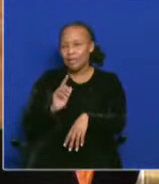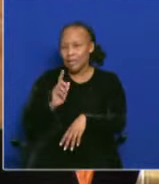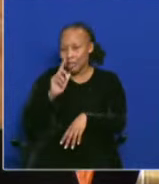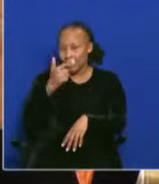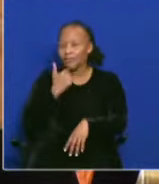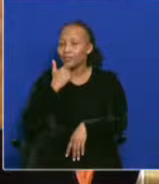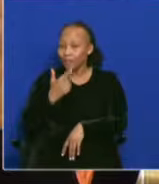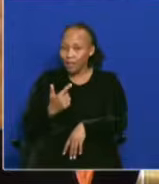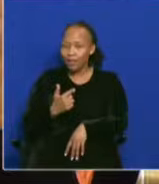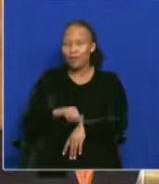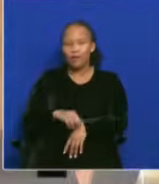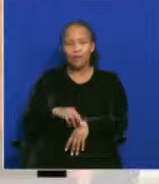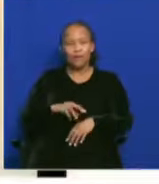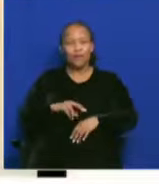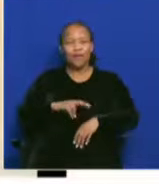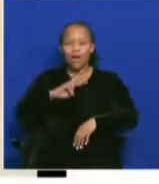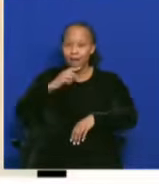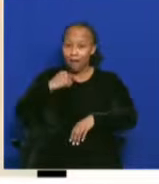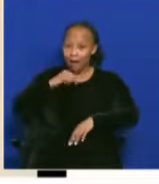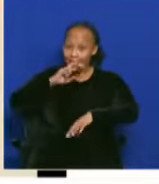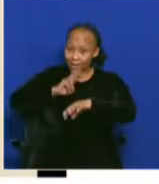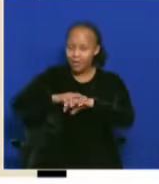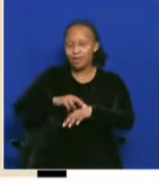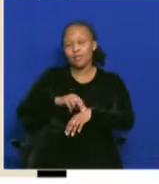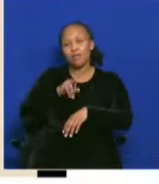orders, please, bro."